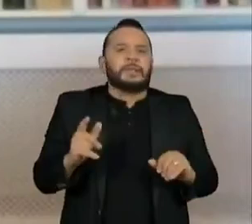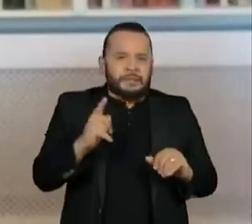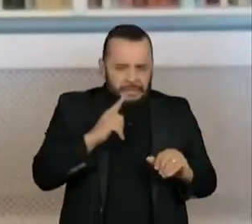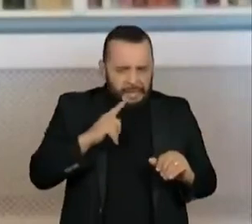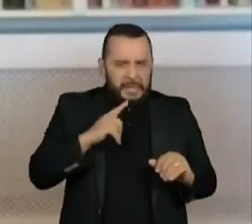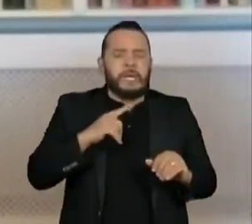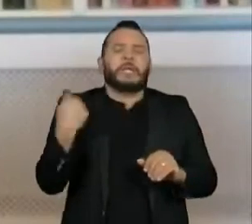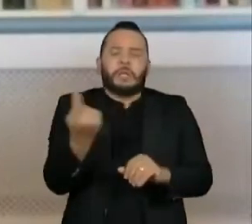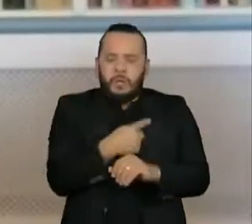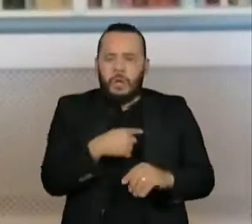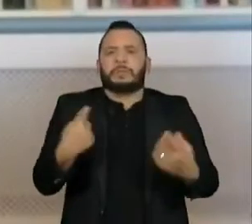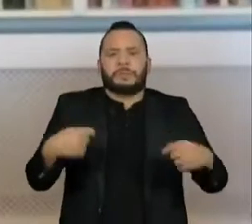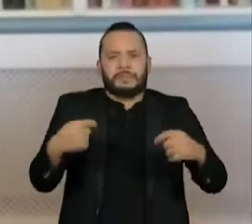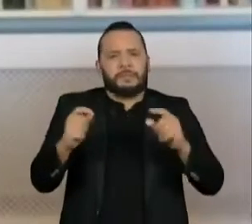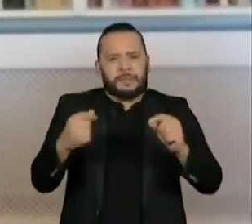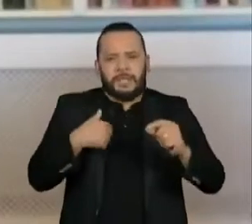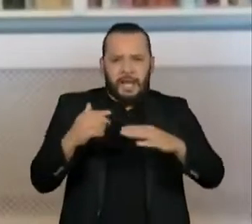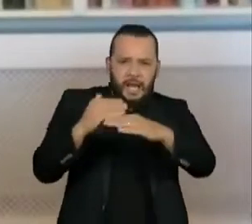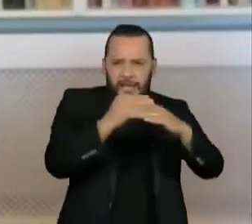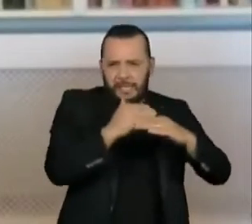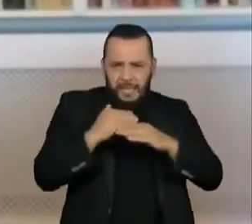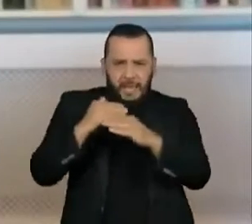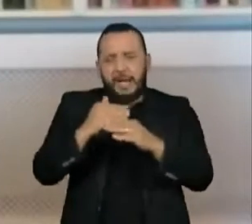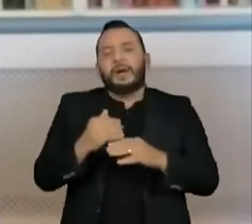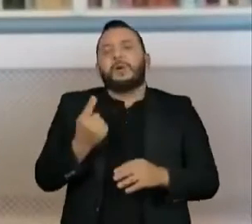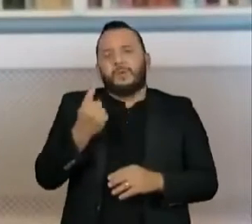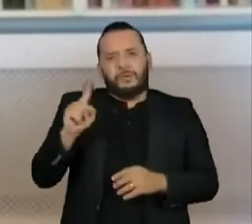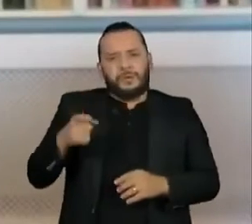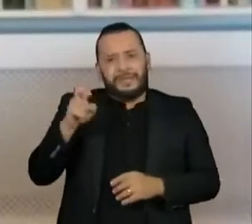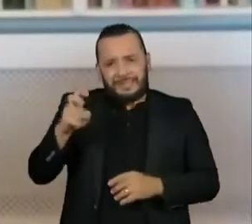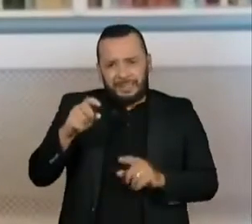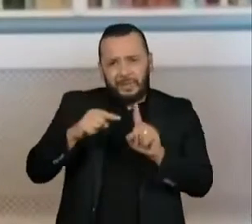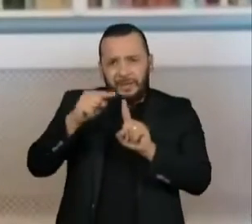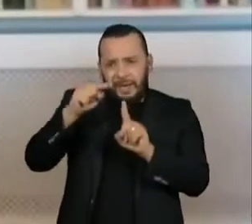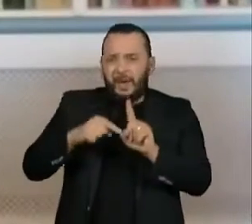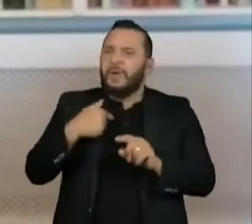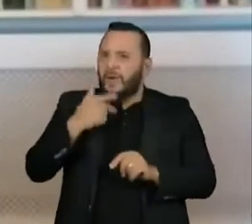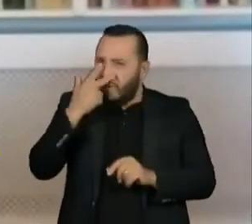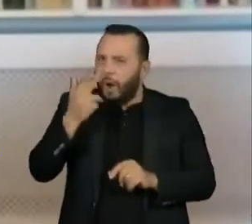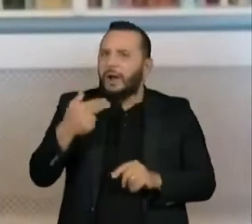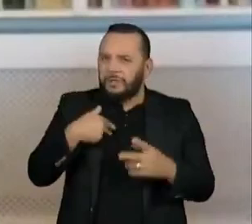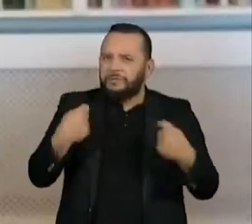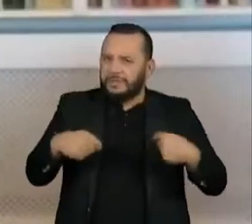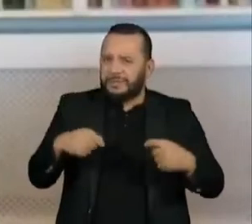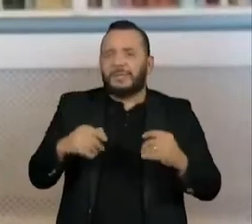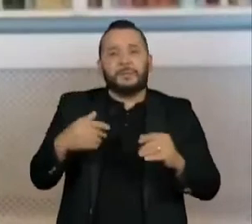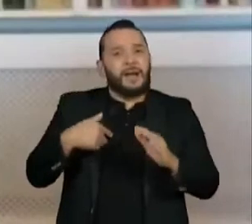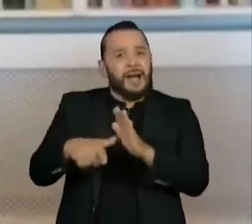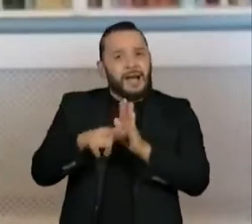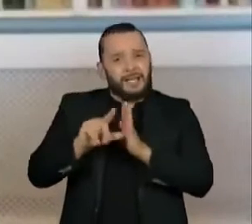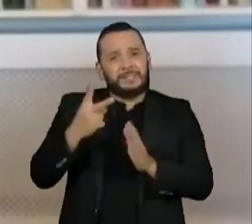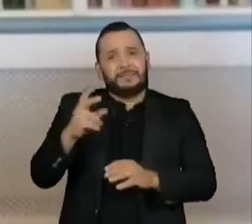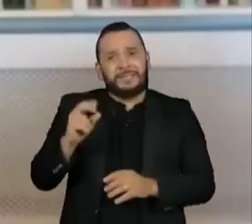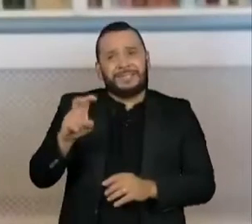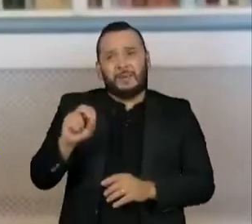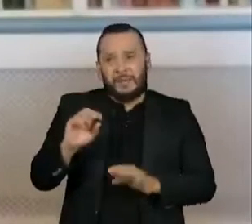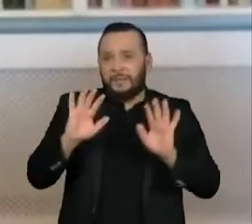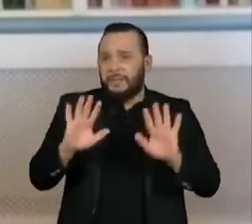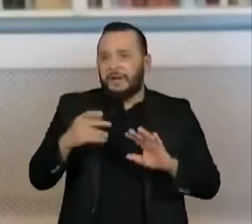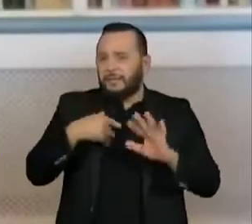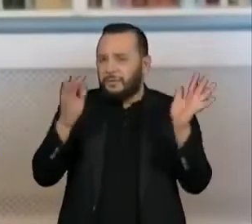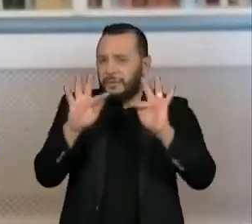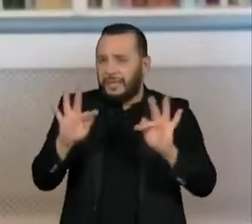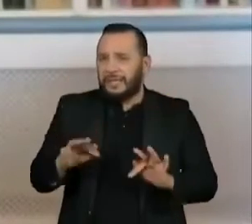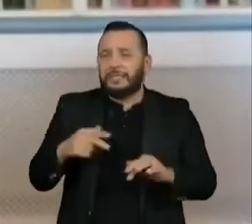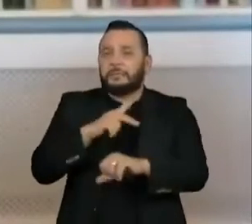align with 1.5 degrees. I think we should do it before 2050 myself, but I'm glad that countries and companies